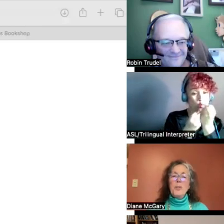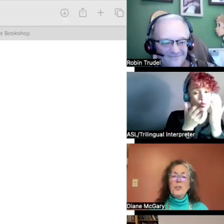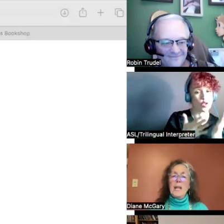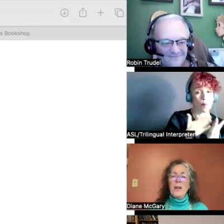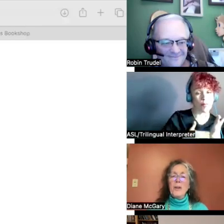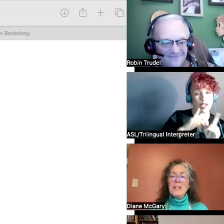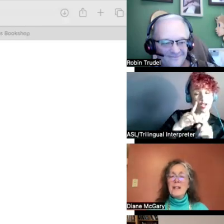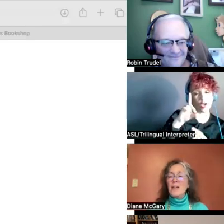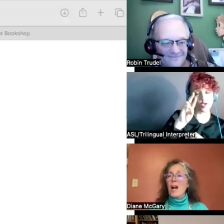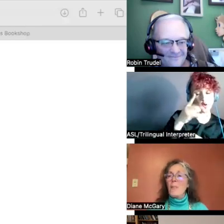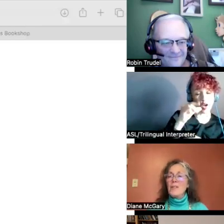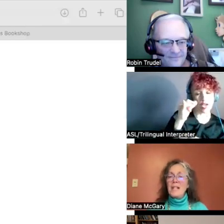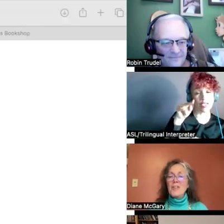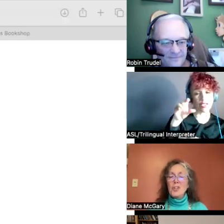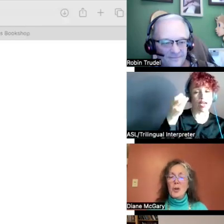please go to